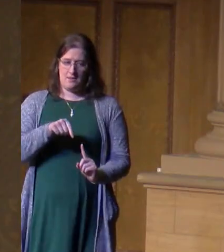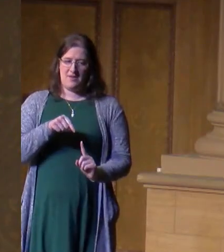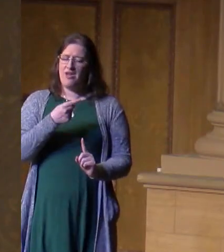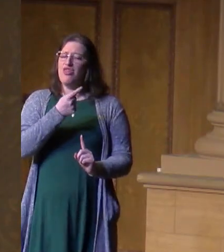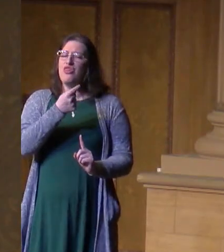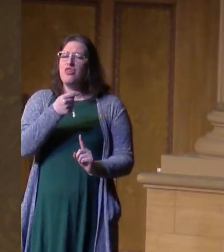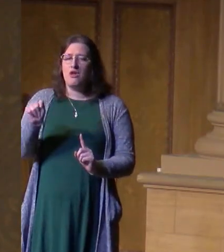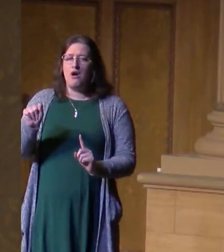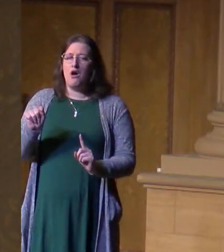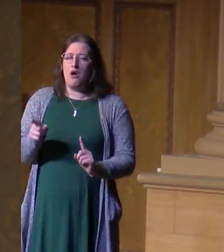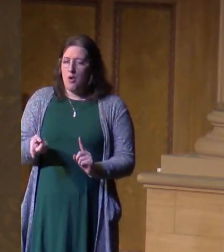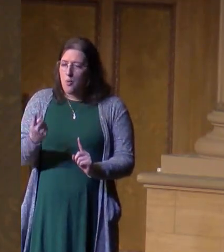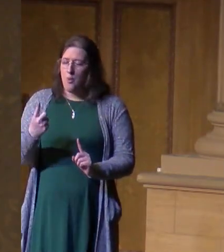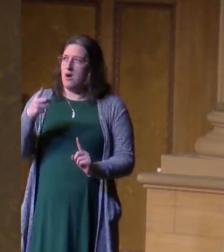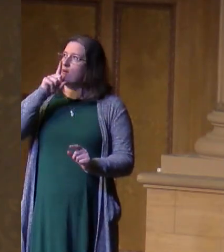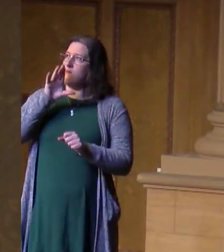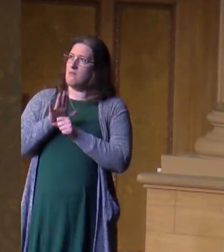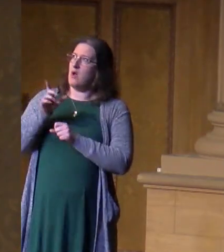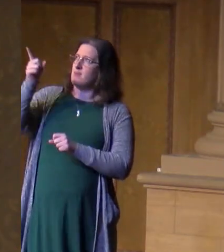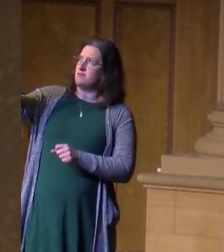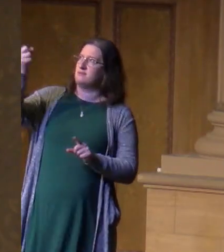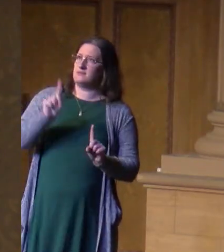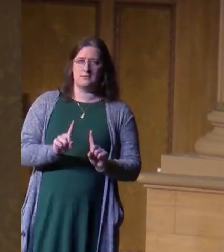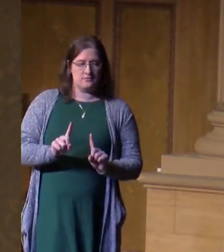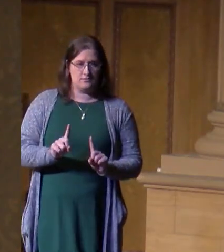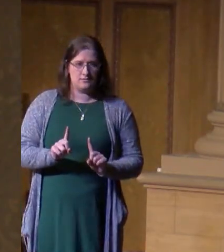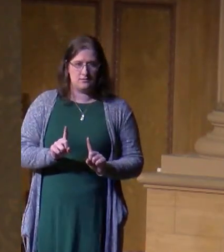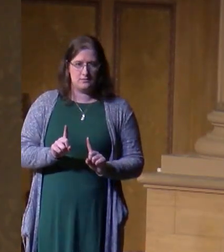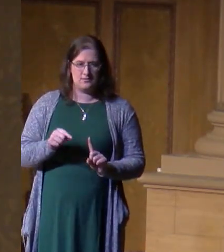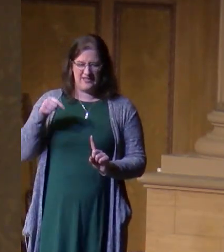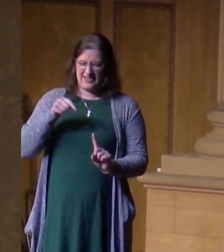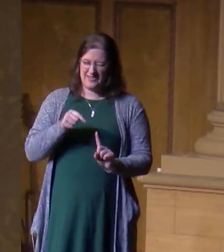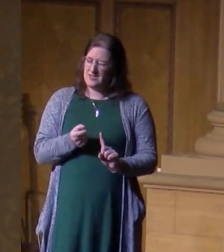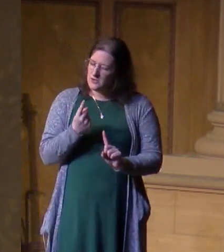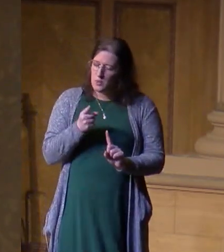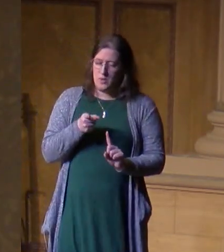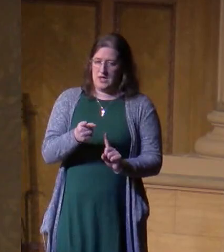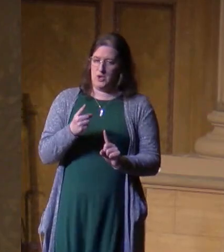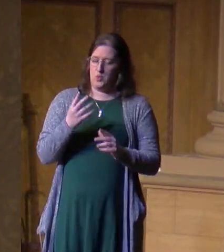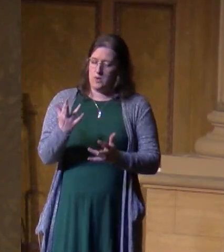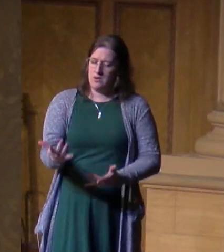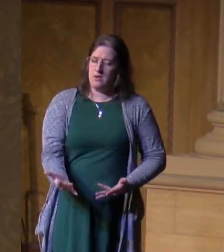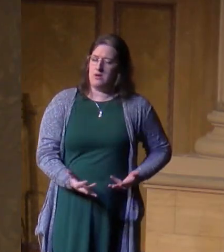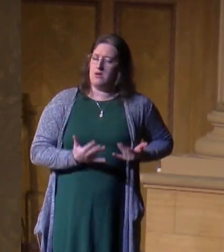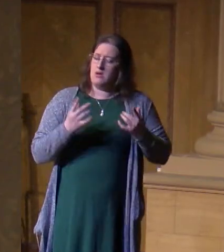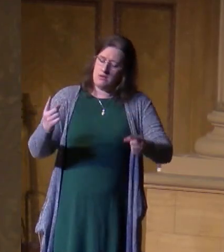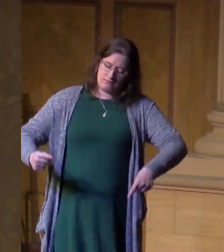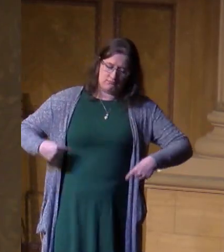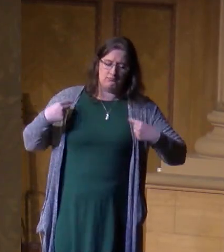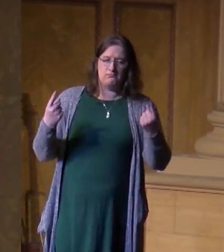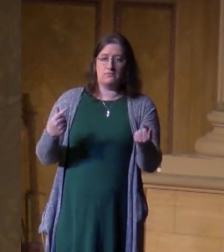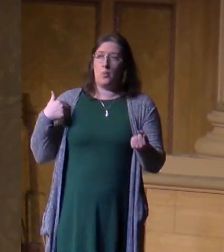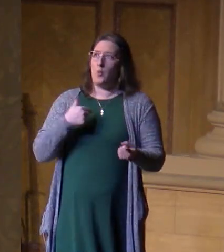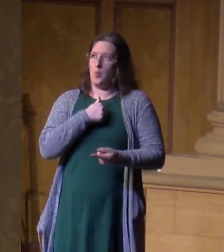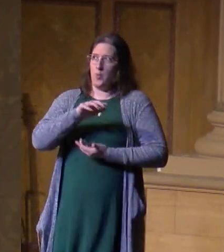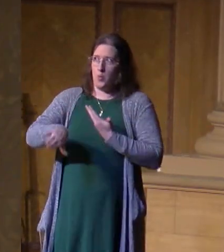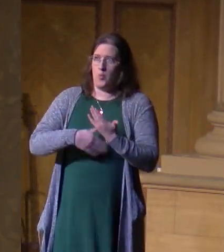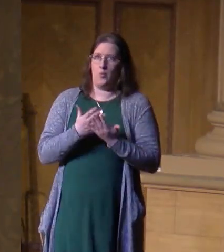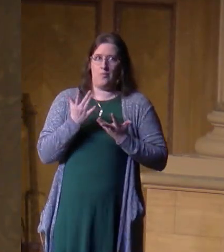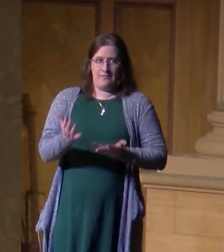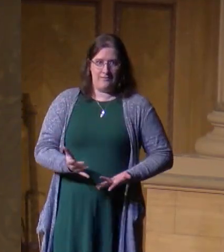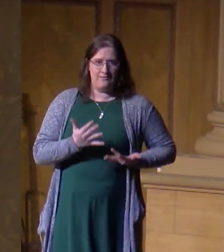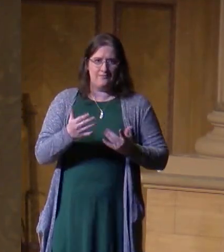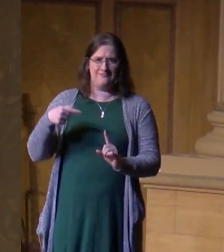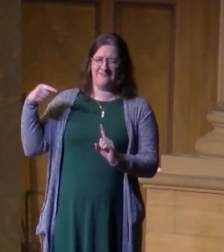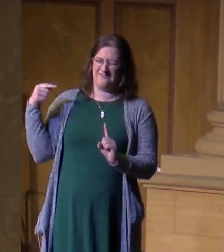promised. In other words, this is the one you've been waiting for. This is the one we've all been waiting